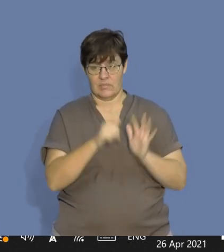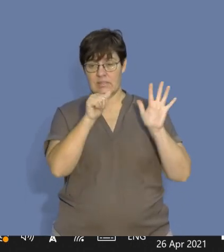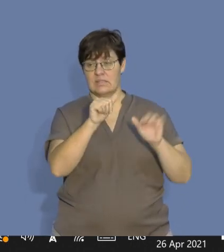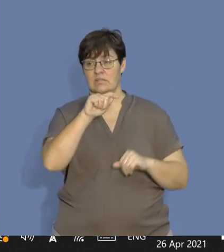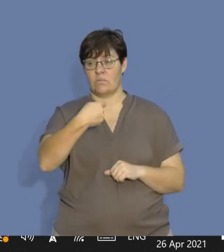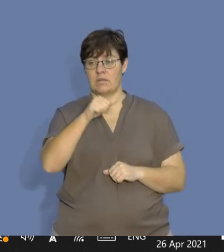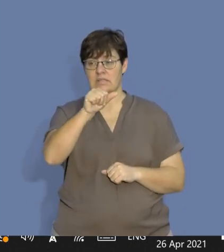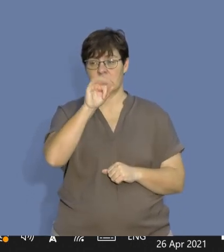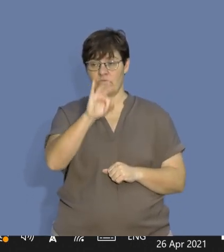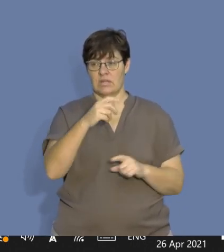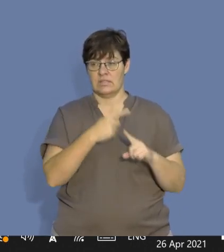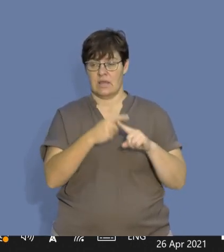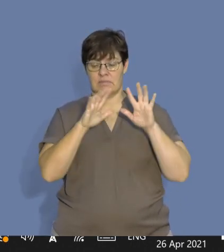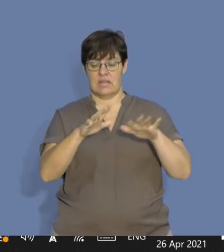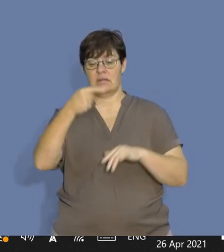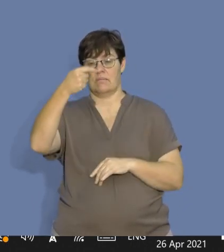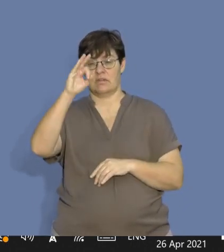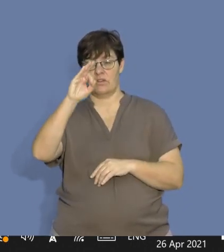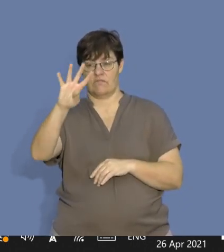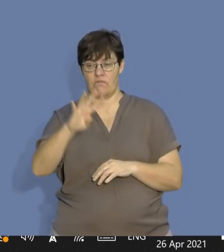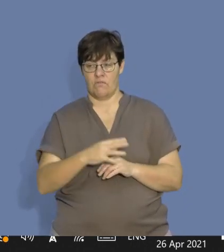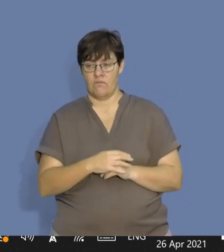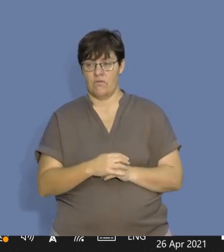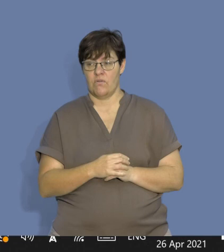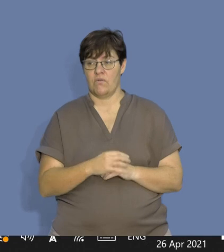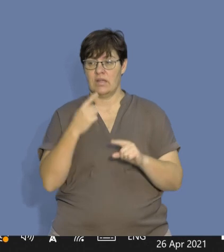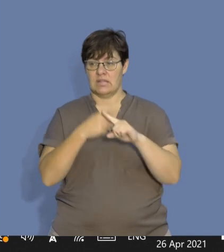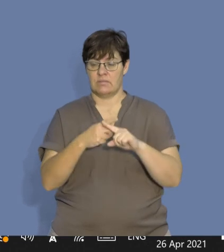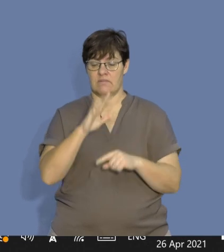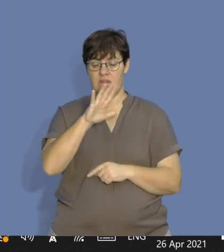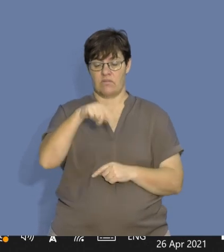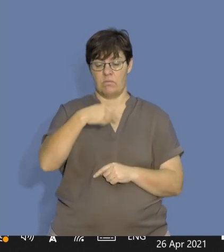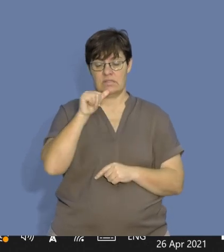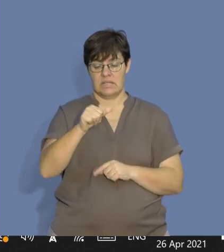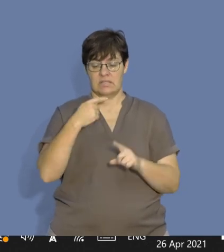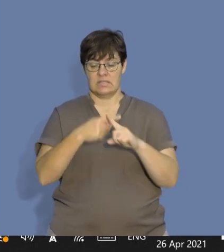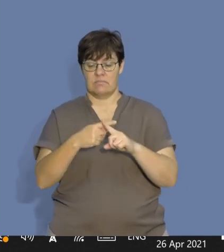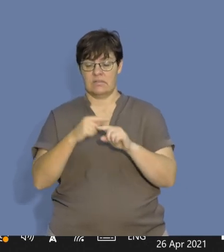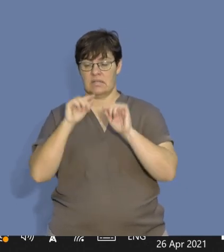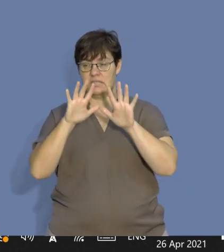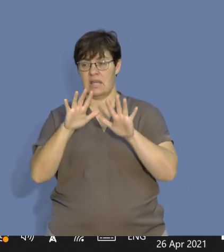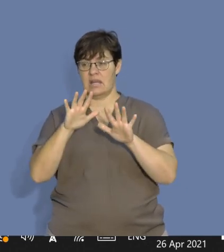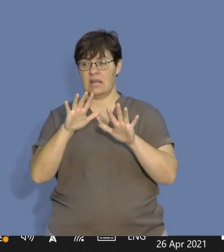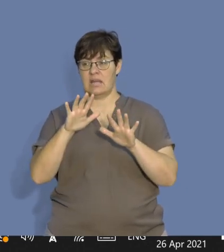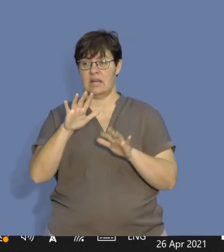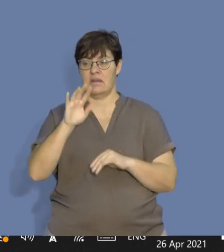6.63 to the minus 34 times 5.6 to